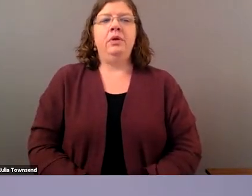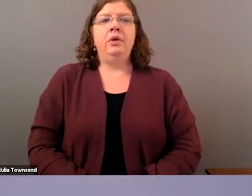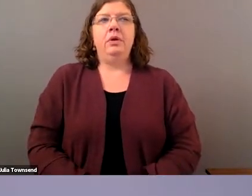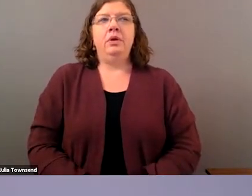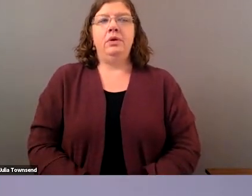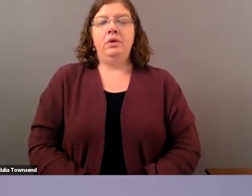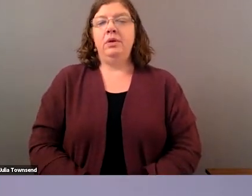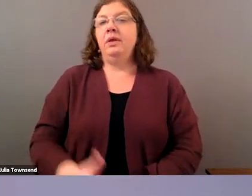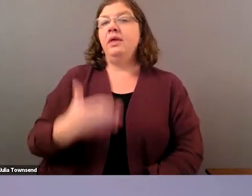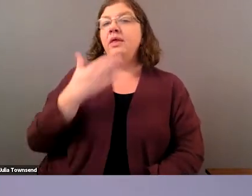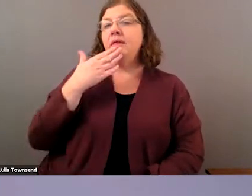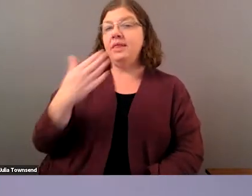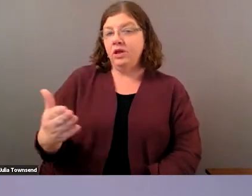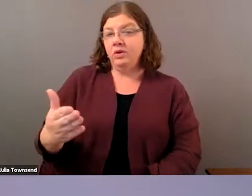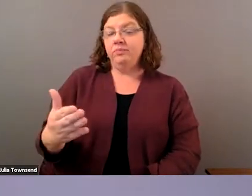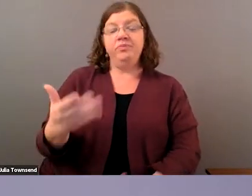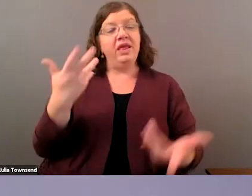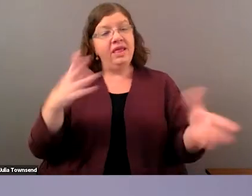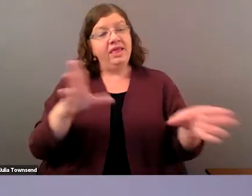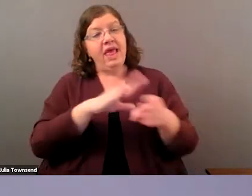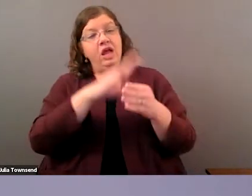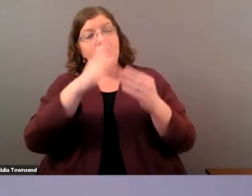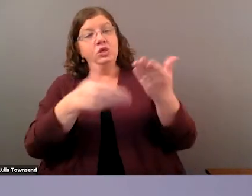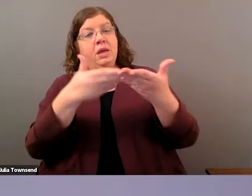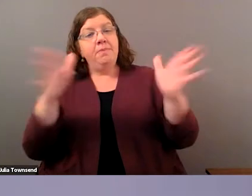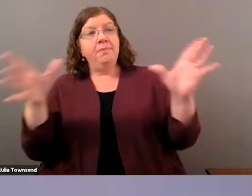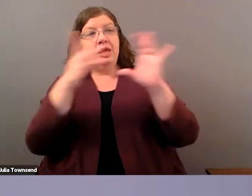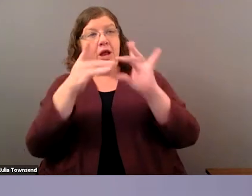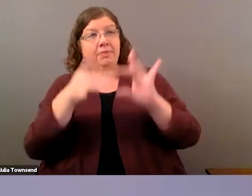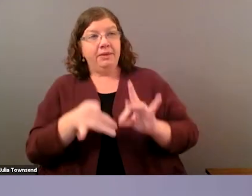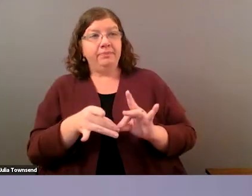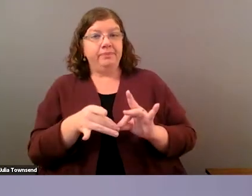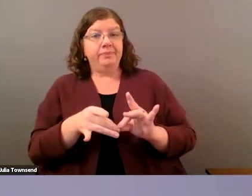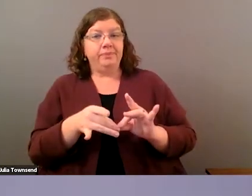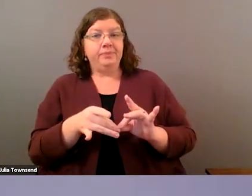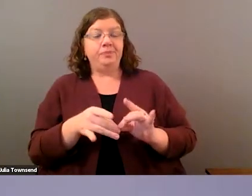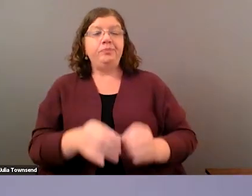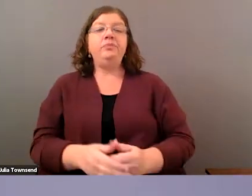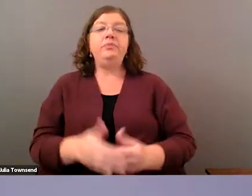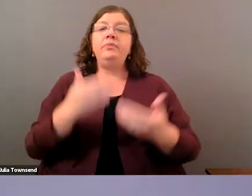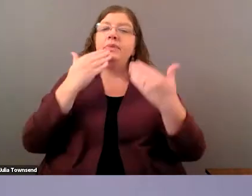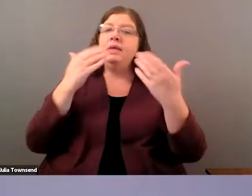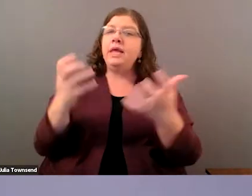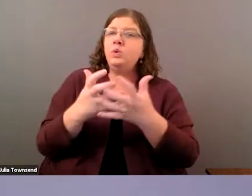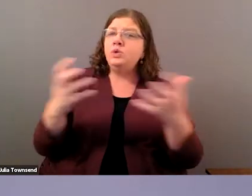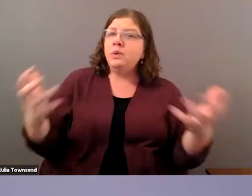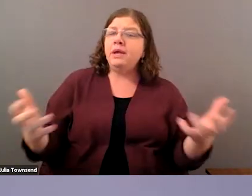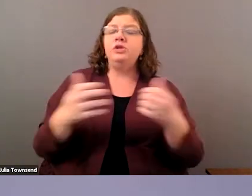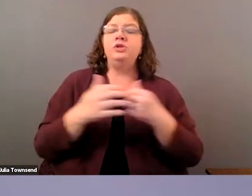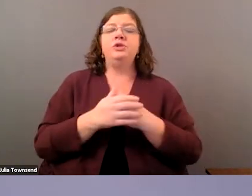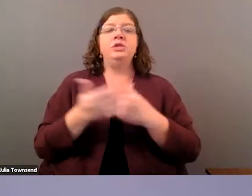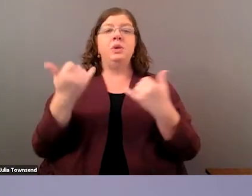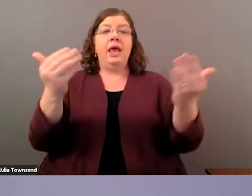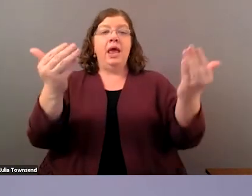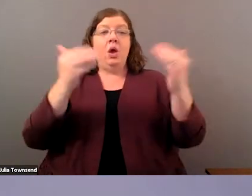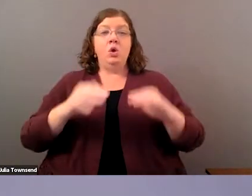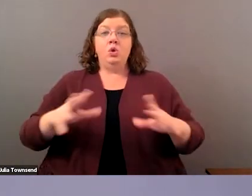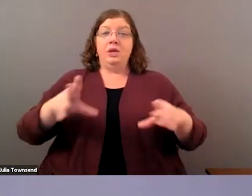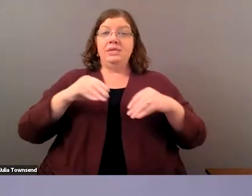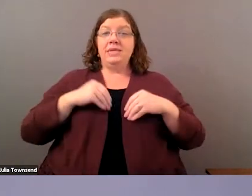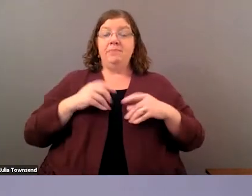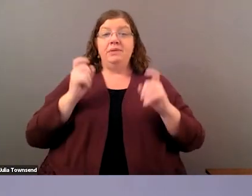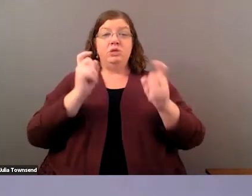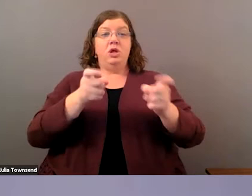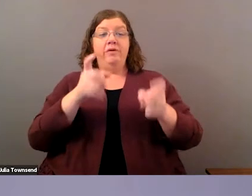Thank you, President Ford. That concludes public comment on this item. Thank you so much. Now we'll move on to the acceptance of